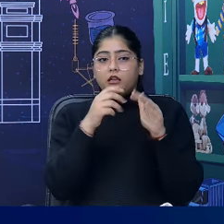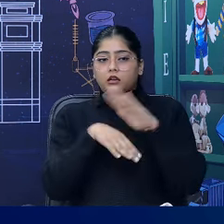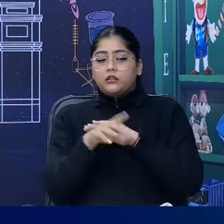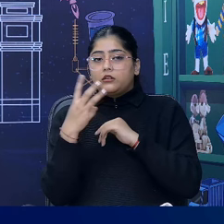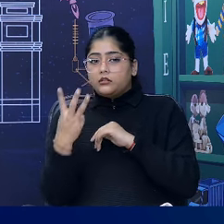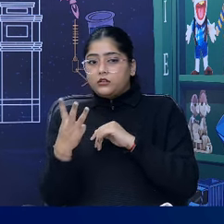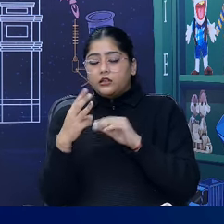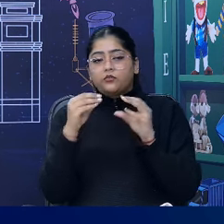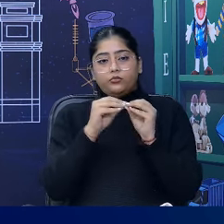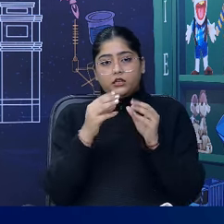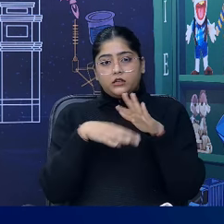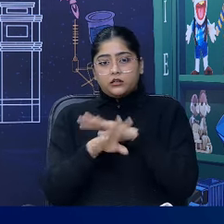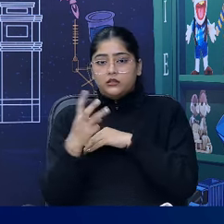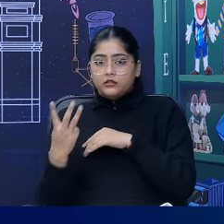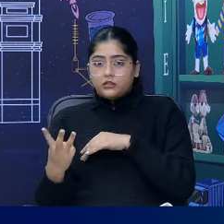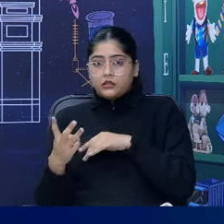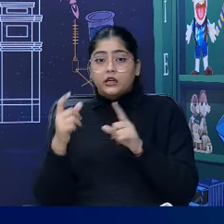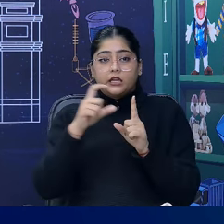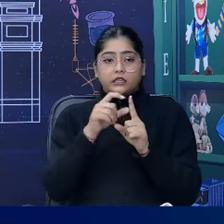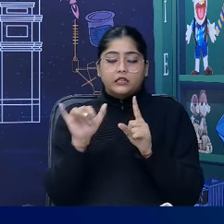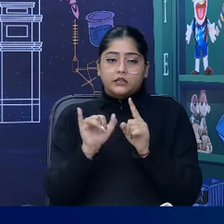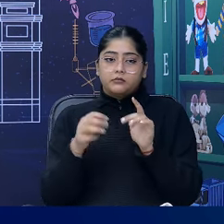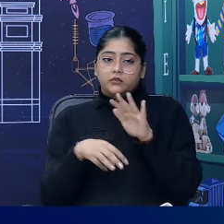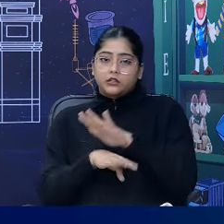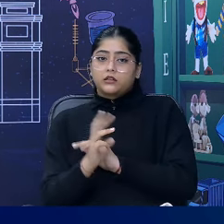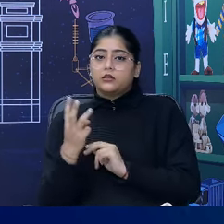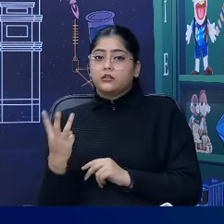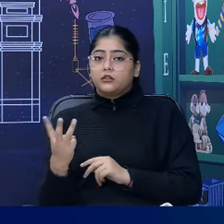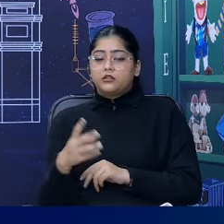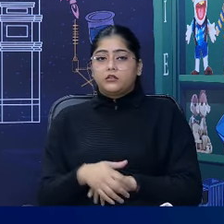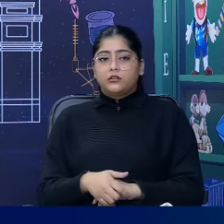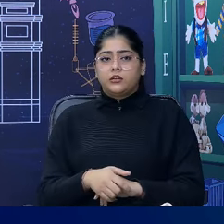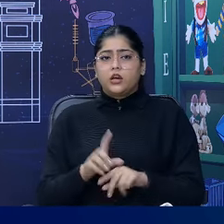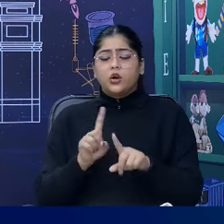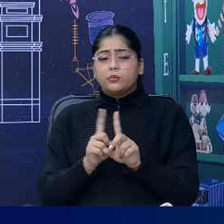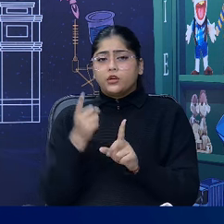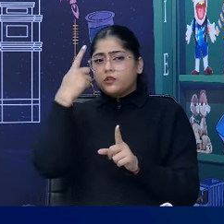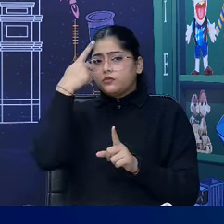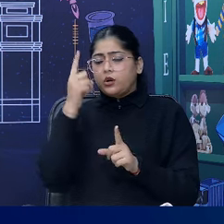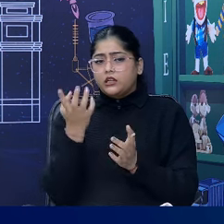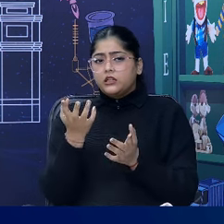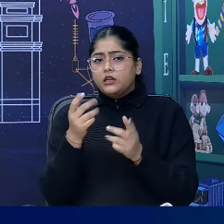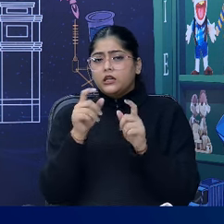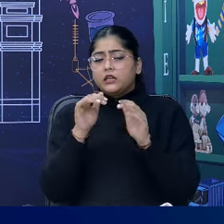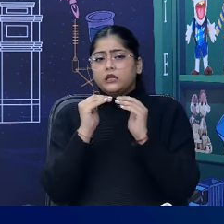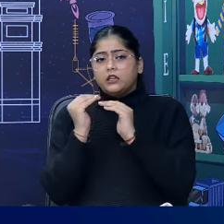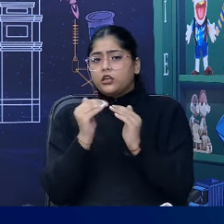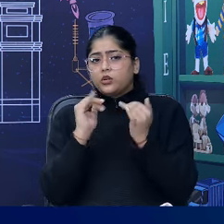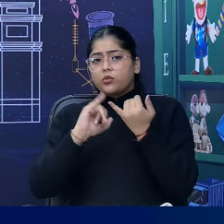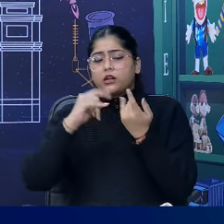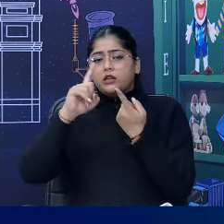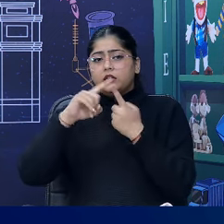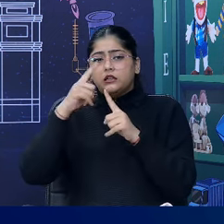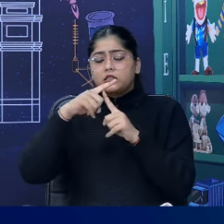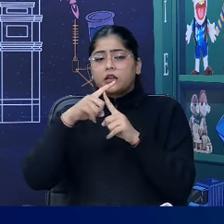B also 3 elements, in D 3 elements. But for equal sets there are 2 conditions. First